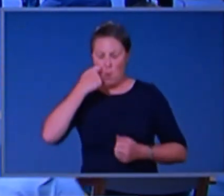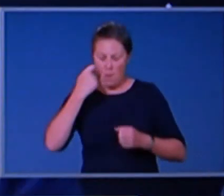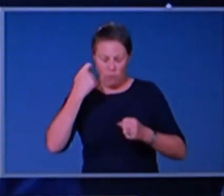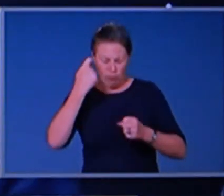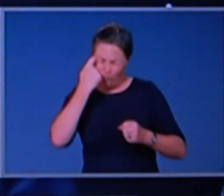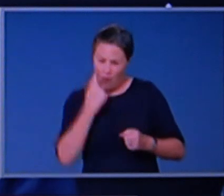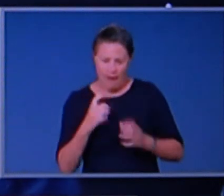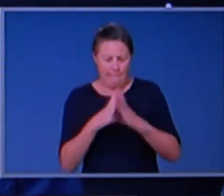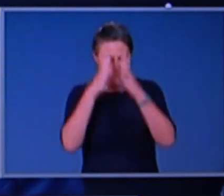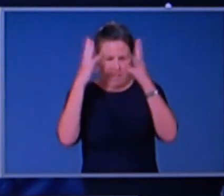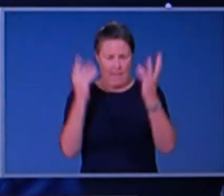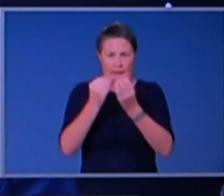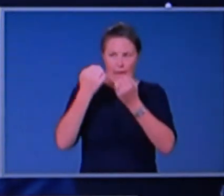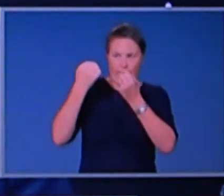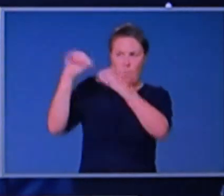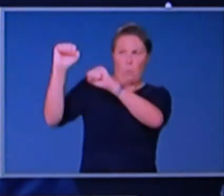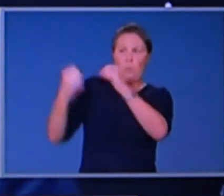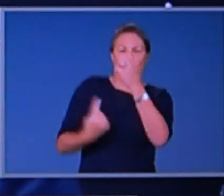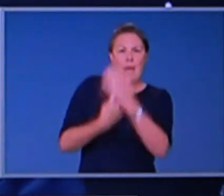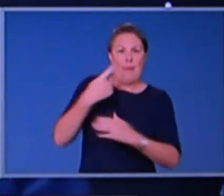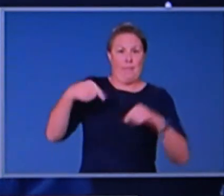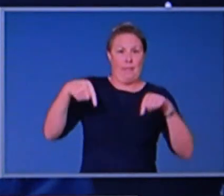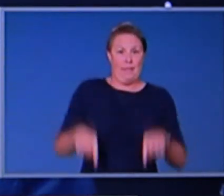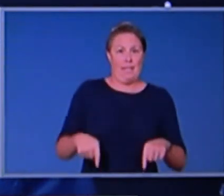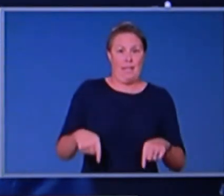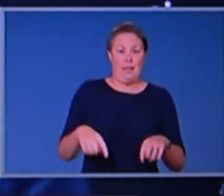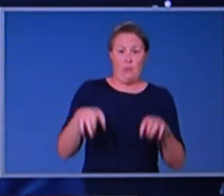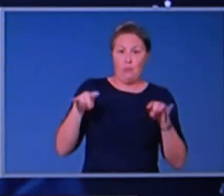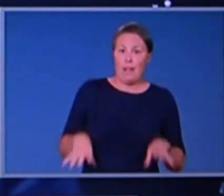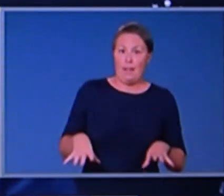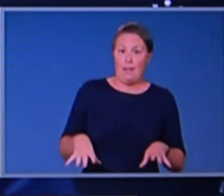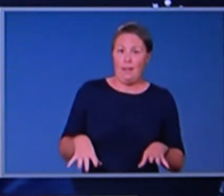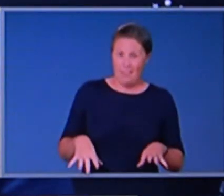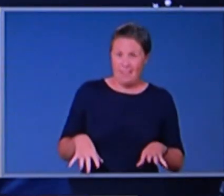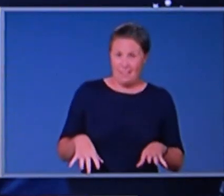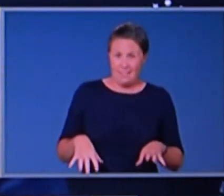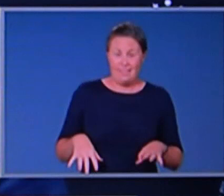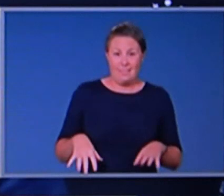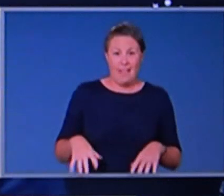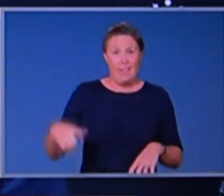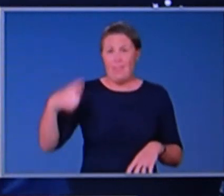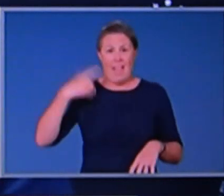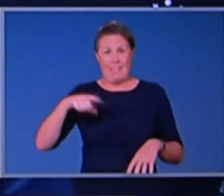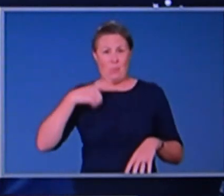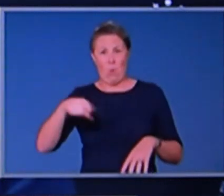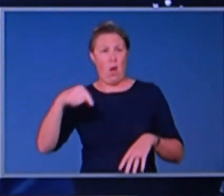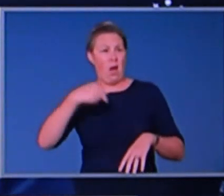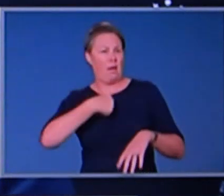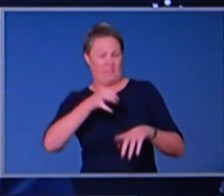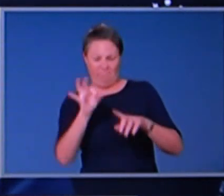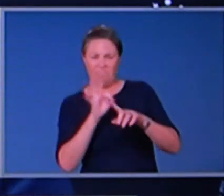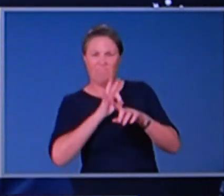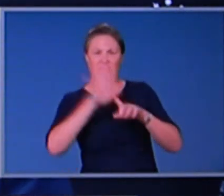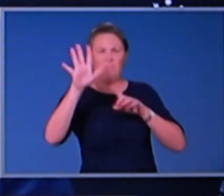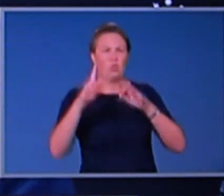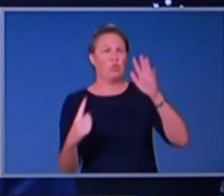having a situation like that, and that's why we're putting in place the world's best testing and public